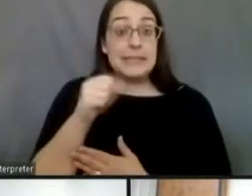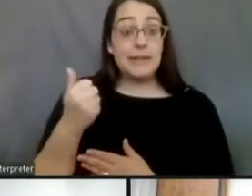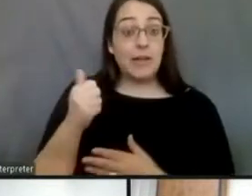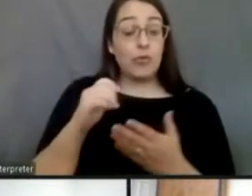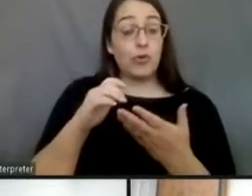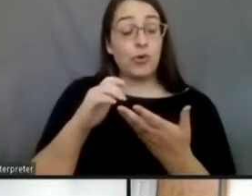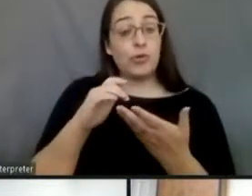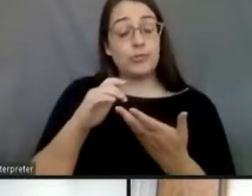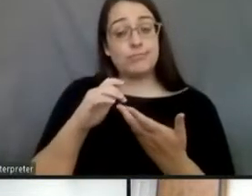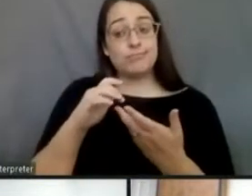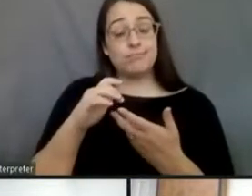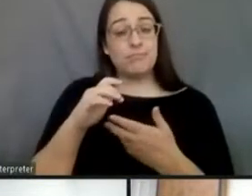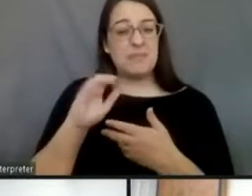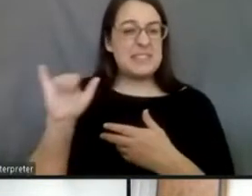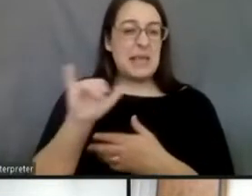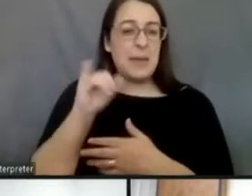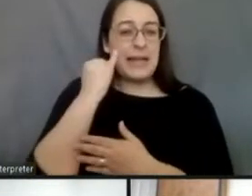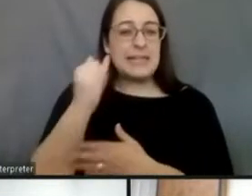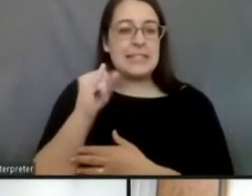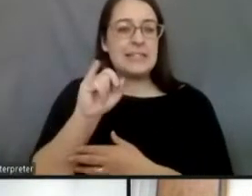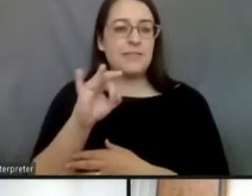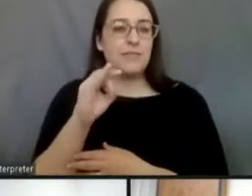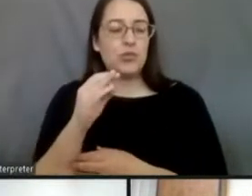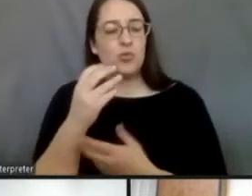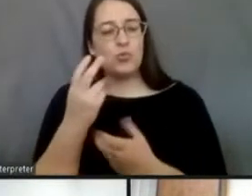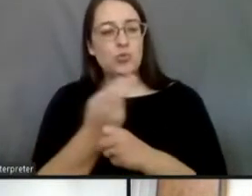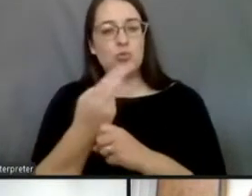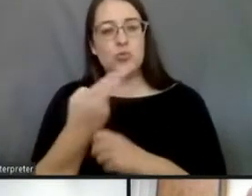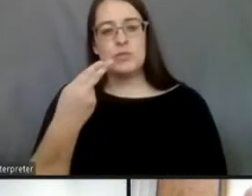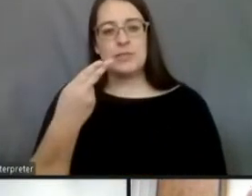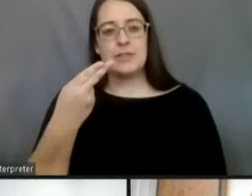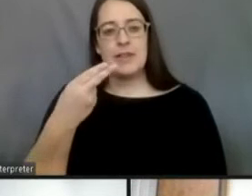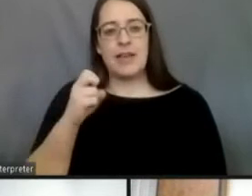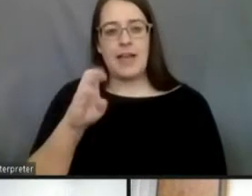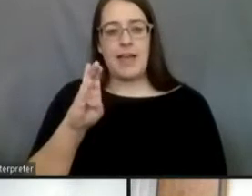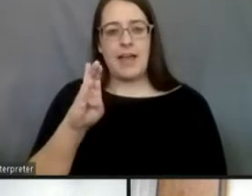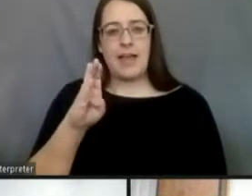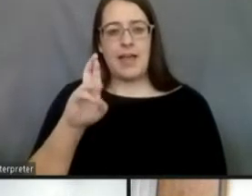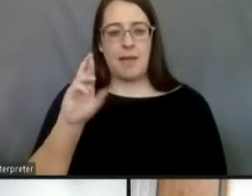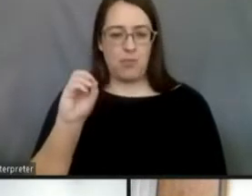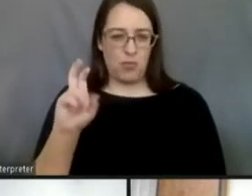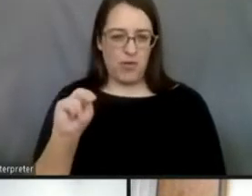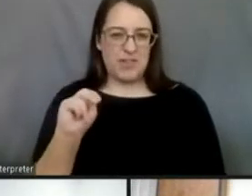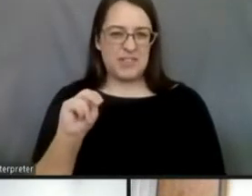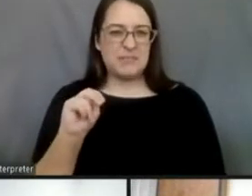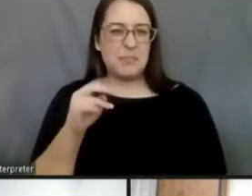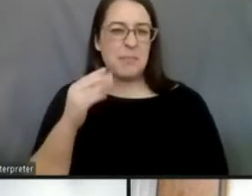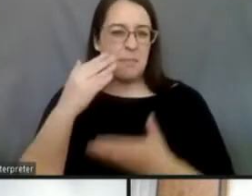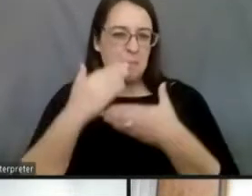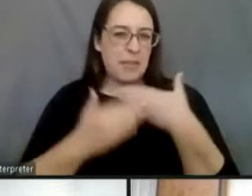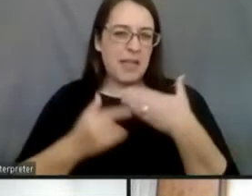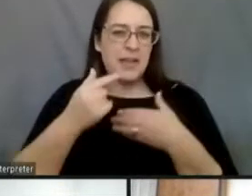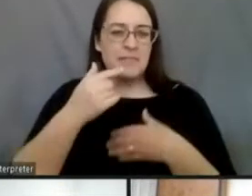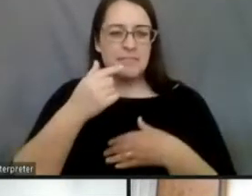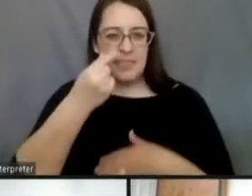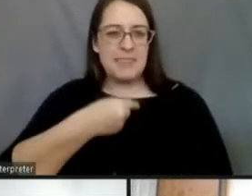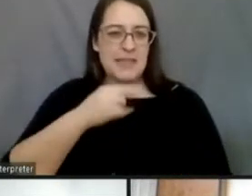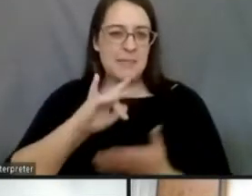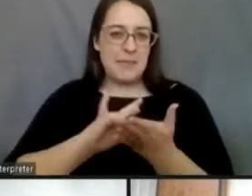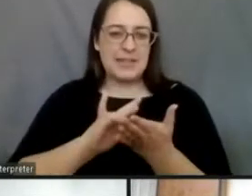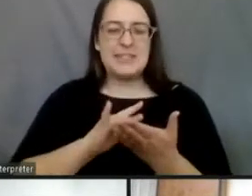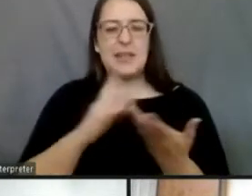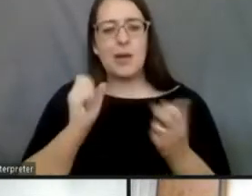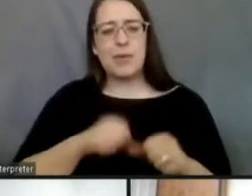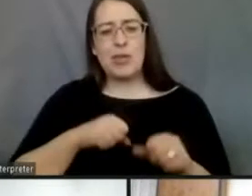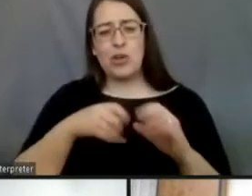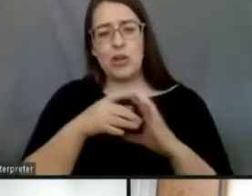heparin. The complexities of all this are really something that we can talk about for hours, and we don't need to get into that right